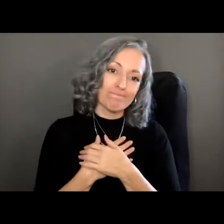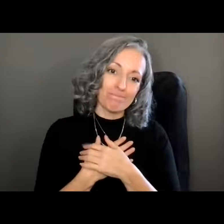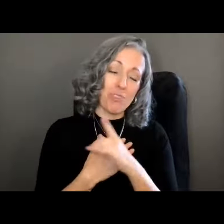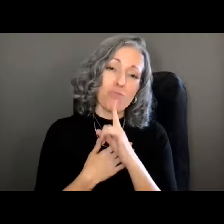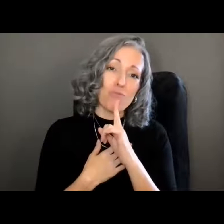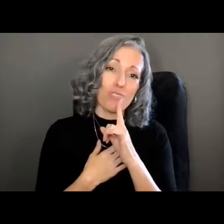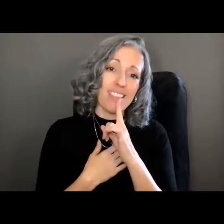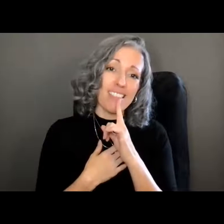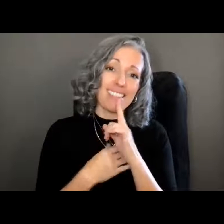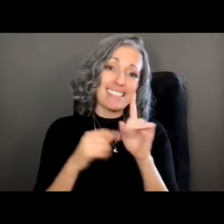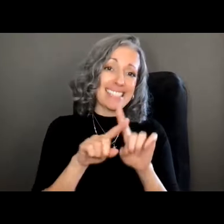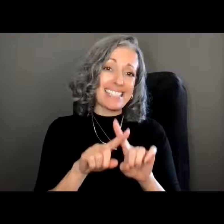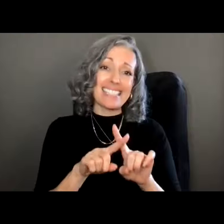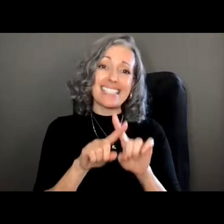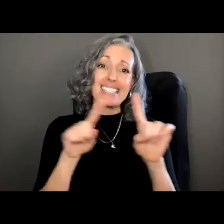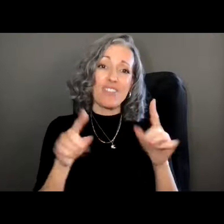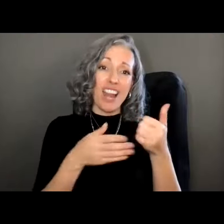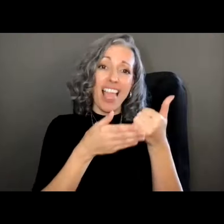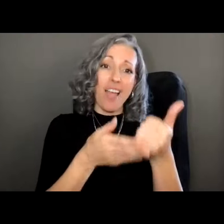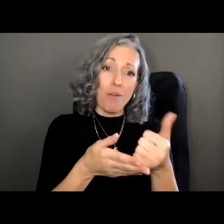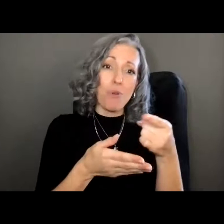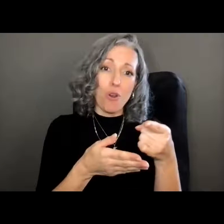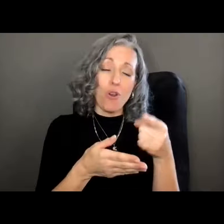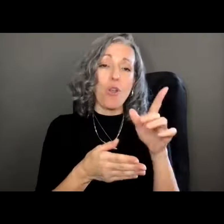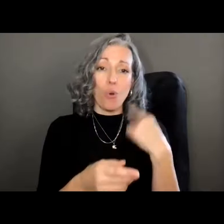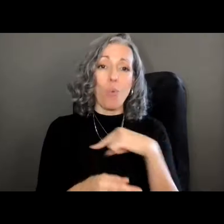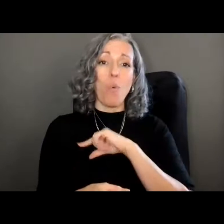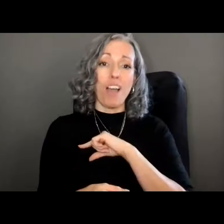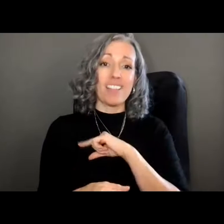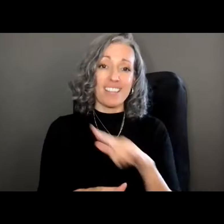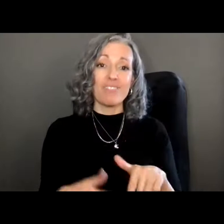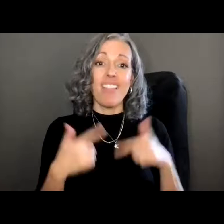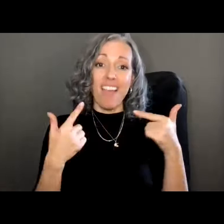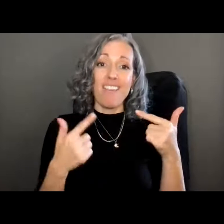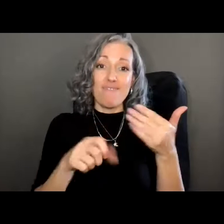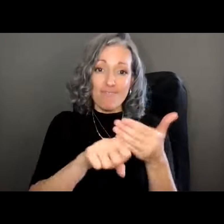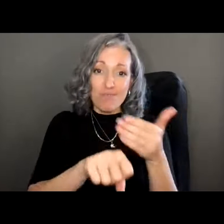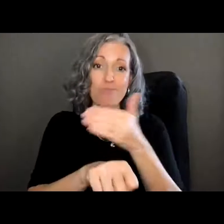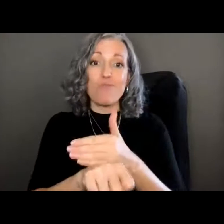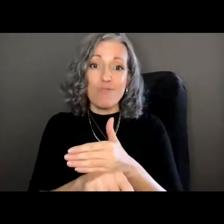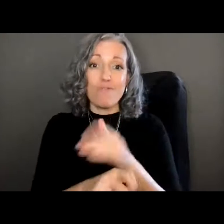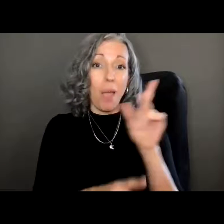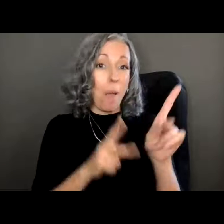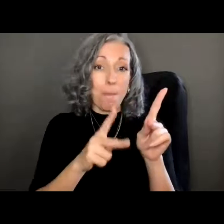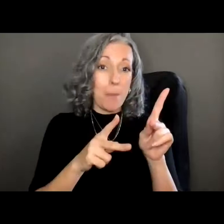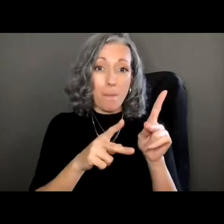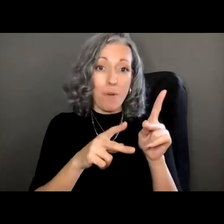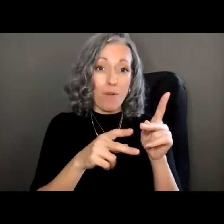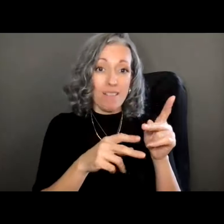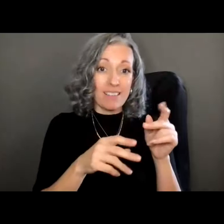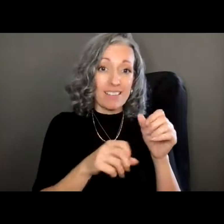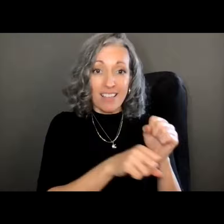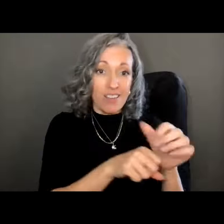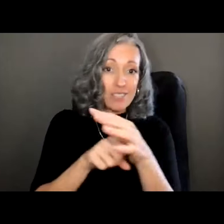a big difference in, enhancing the quality of life of Yes. People afflicted with